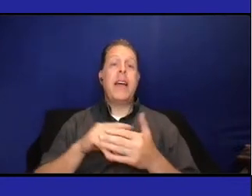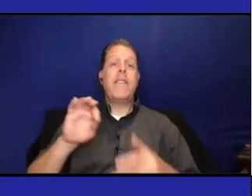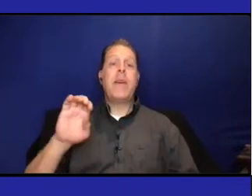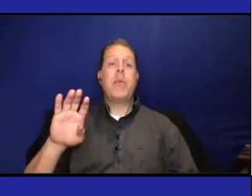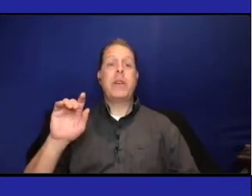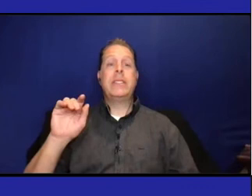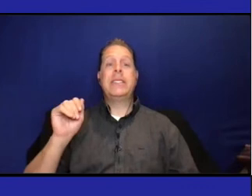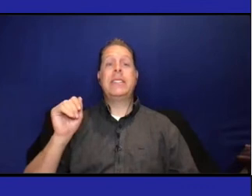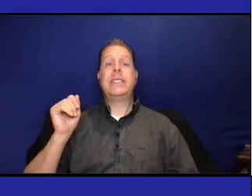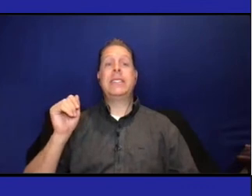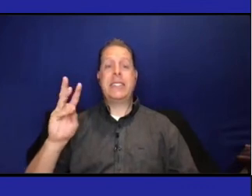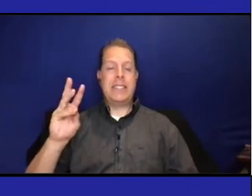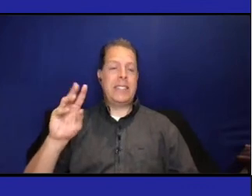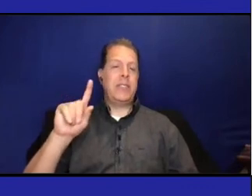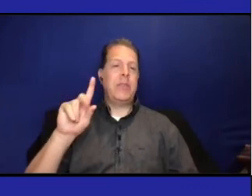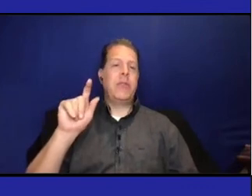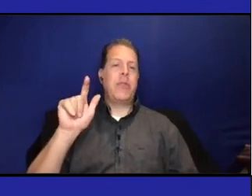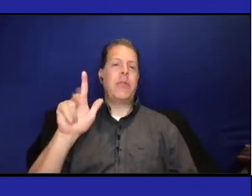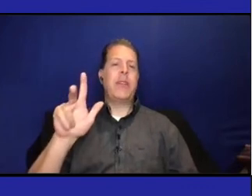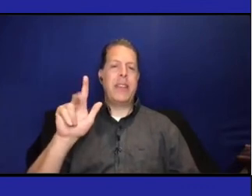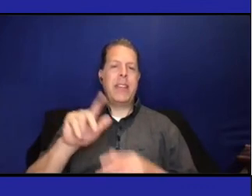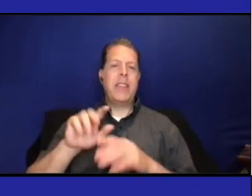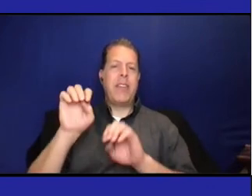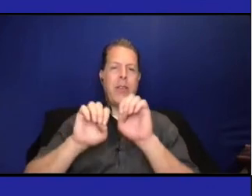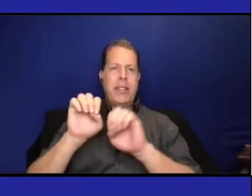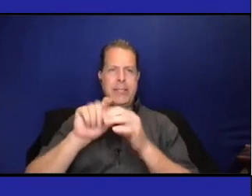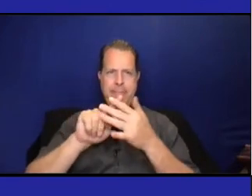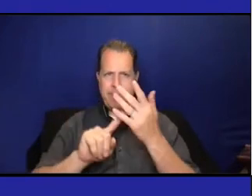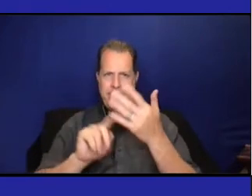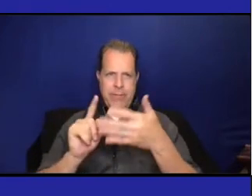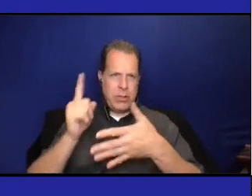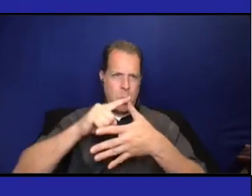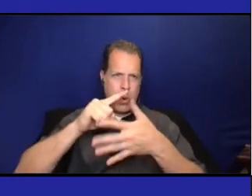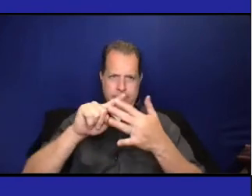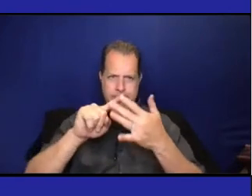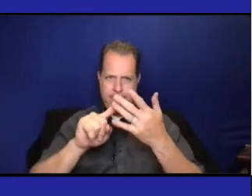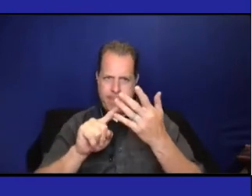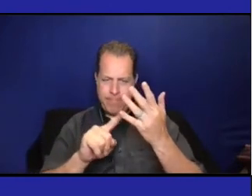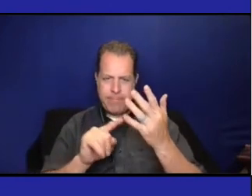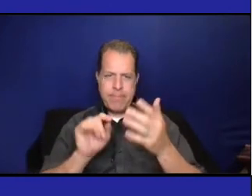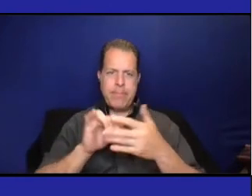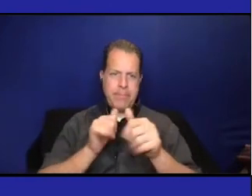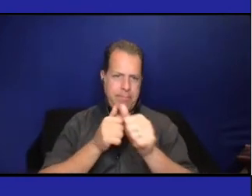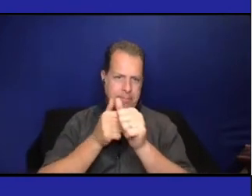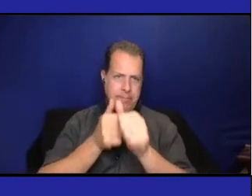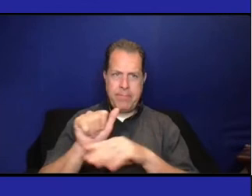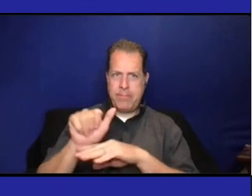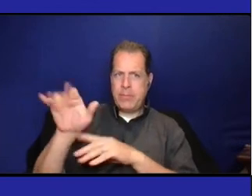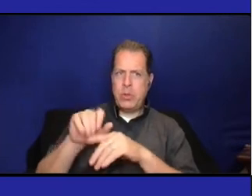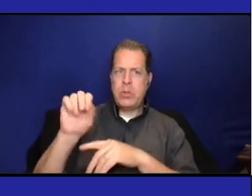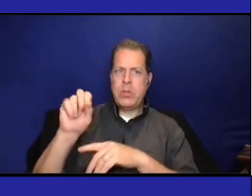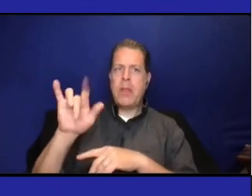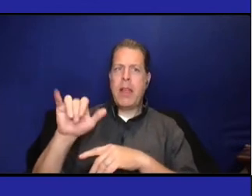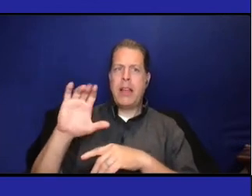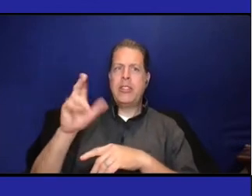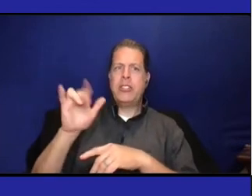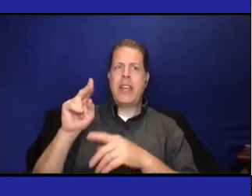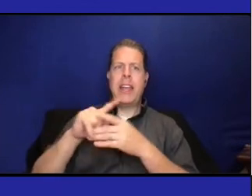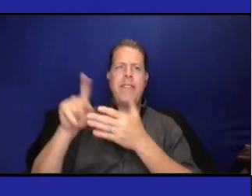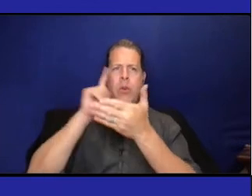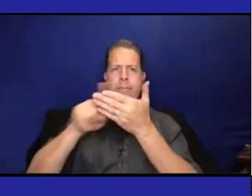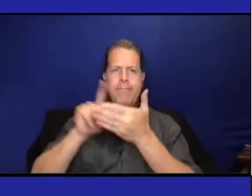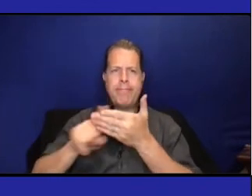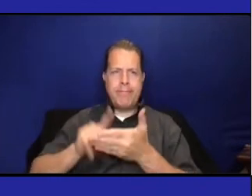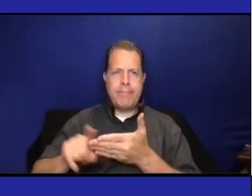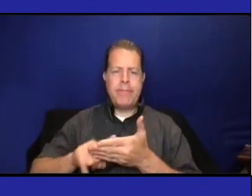February 16, 2023, the evaluation committee completed the scoring sheets and submitted to the supply chain for tabulation. And